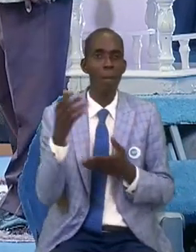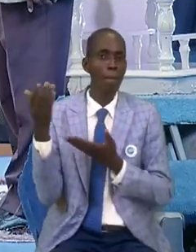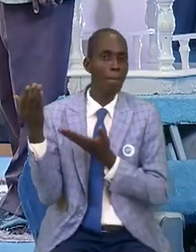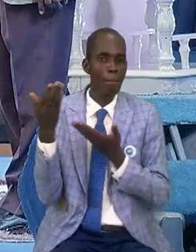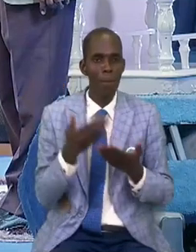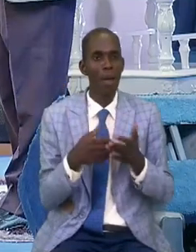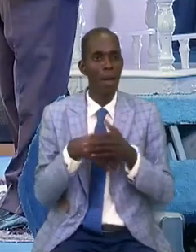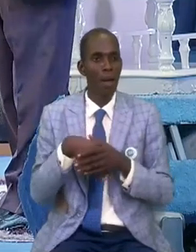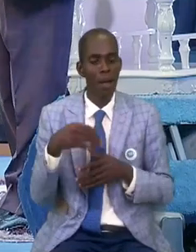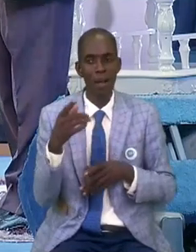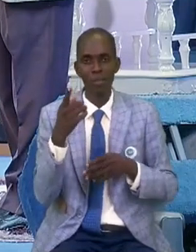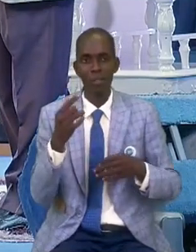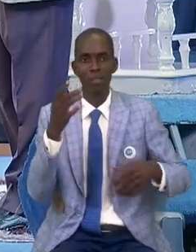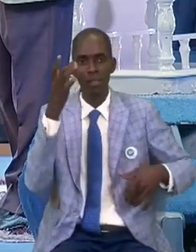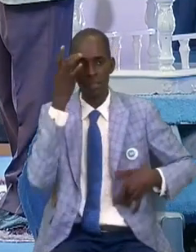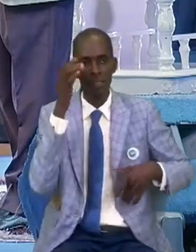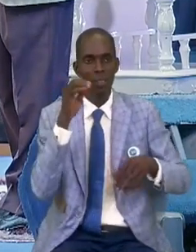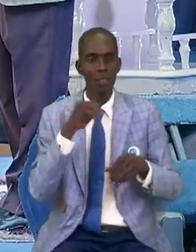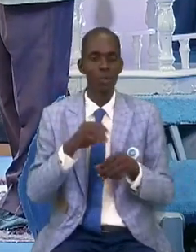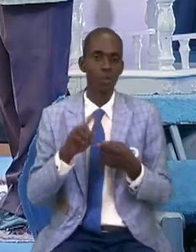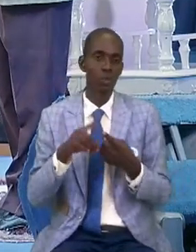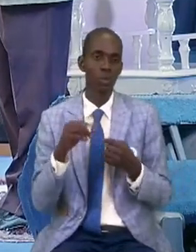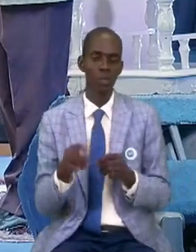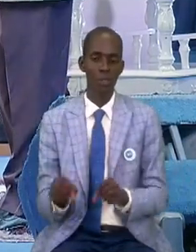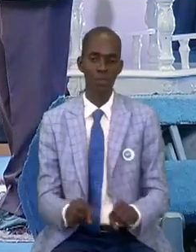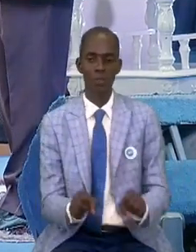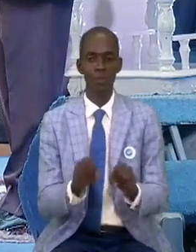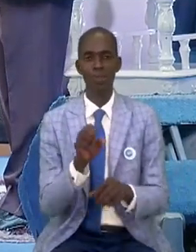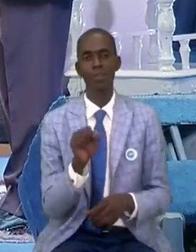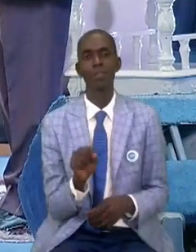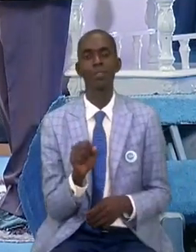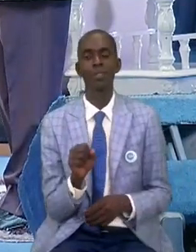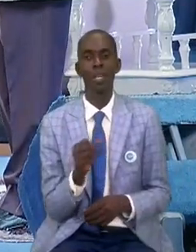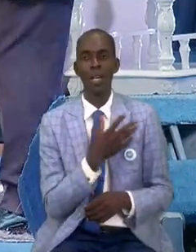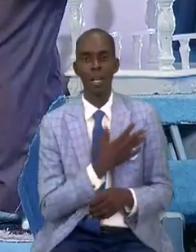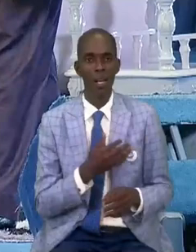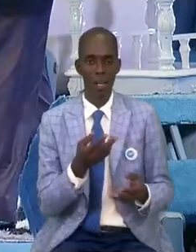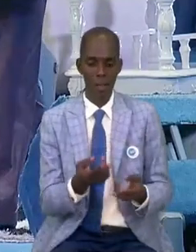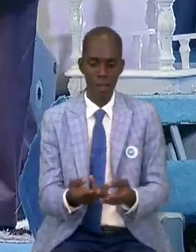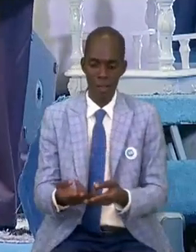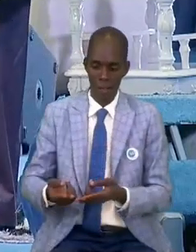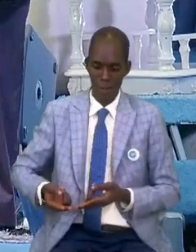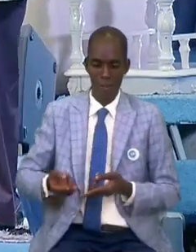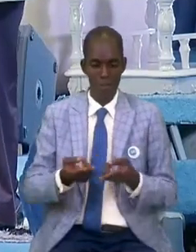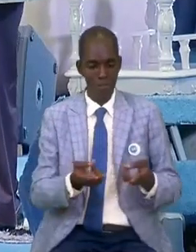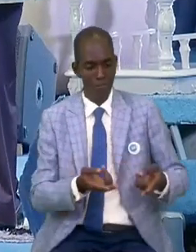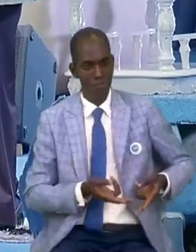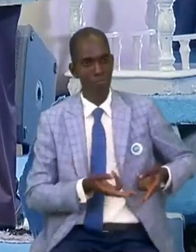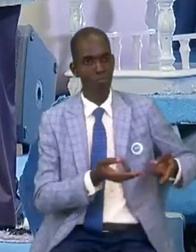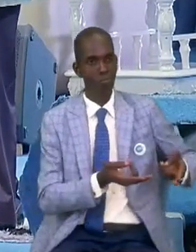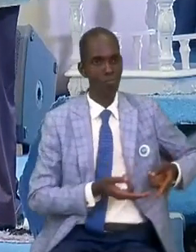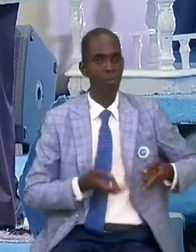streets and laid them on beds and couches, that